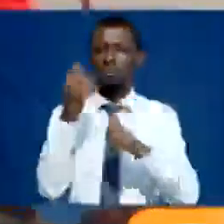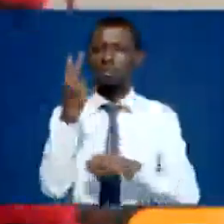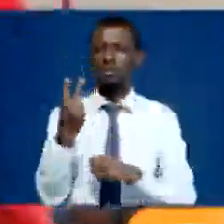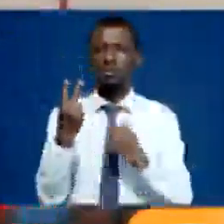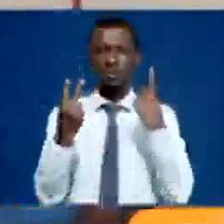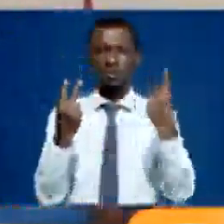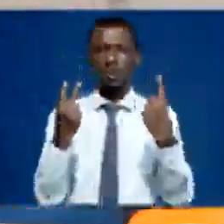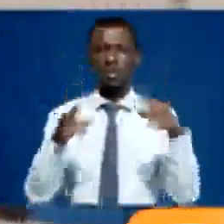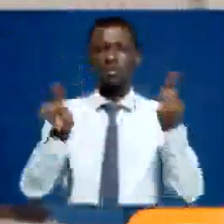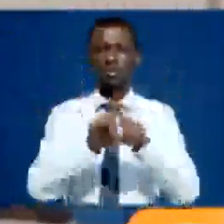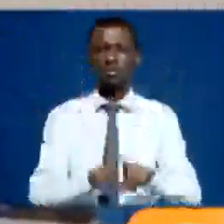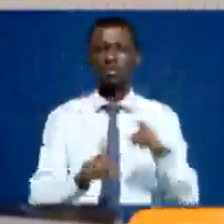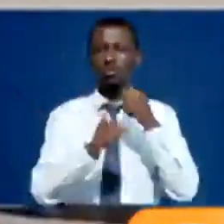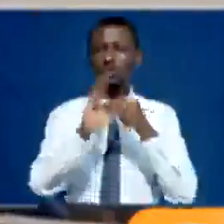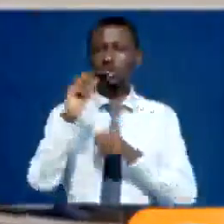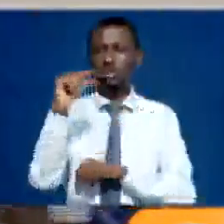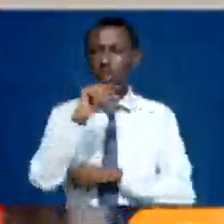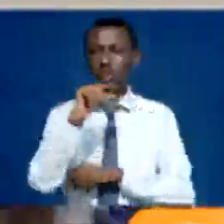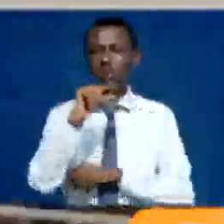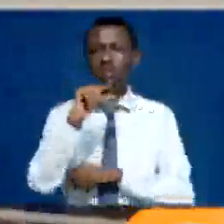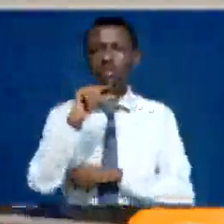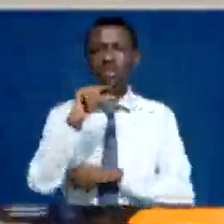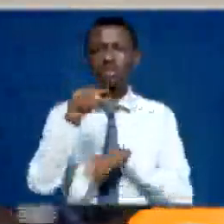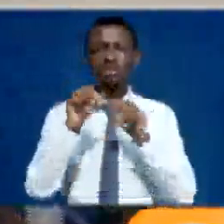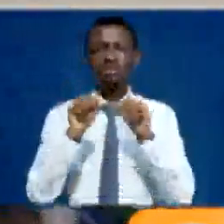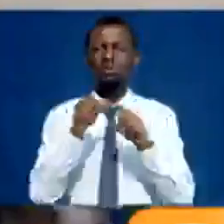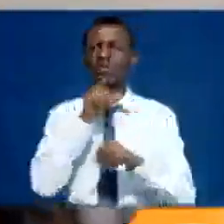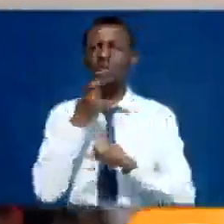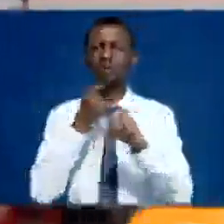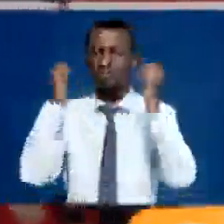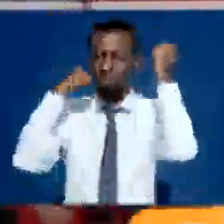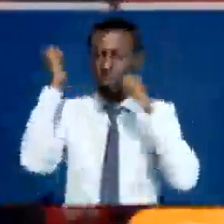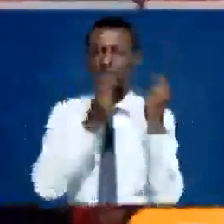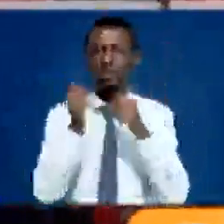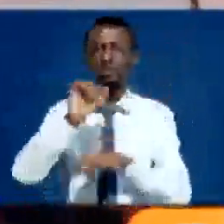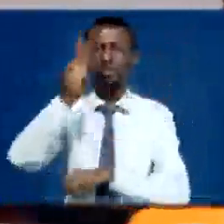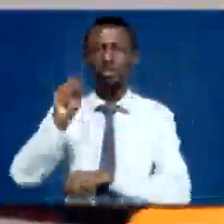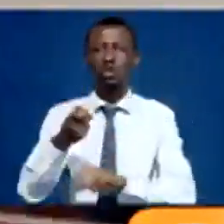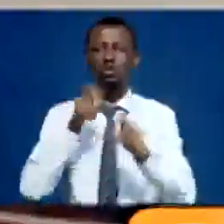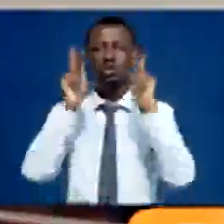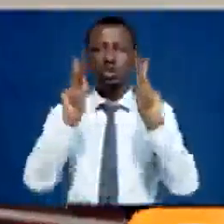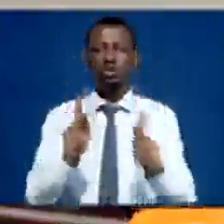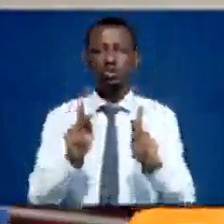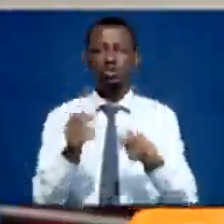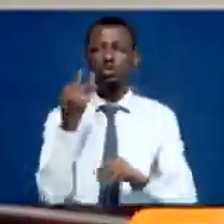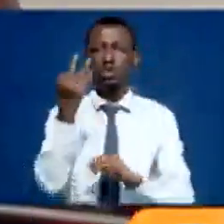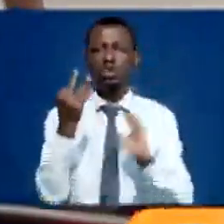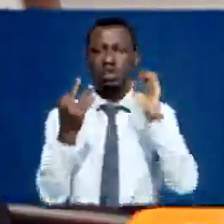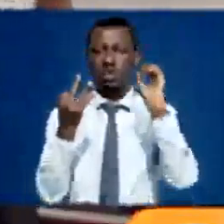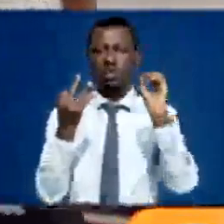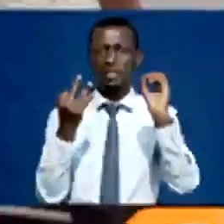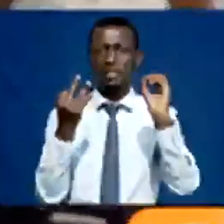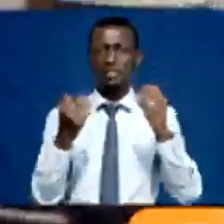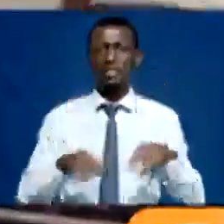kgs lightweight category, Washington Wandera of KDF beat John Kanyike of Kisumu 3-0, as Wycliffe Jesire